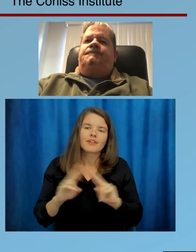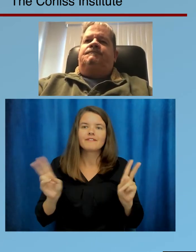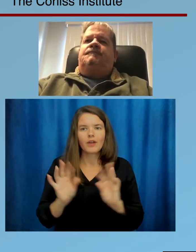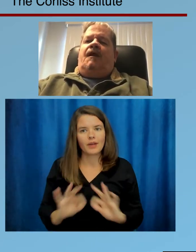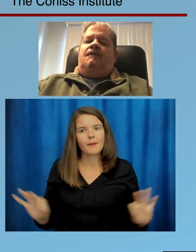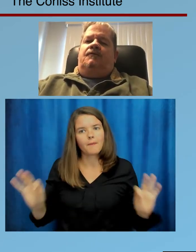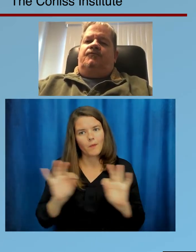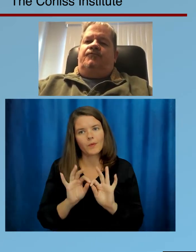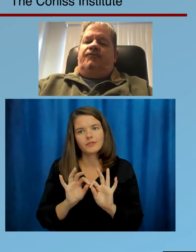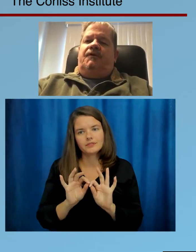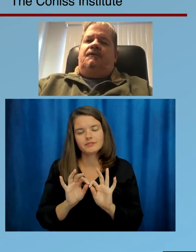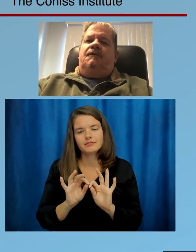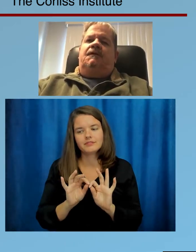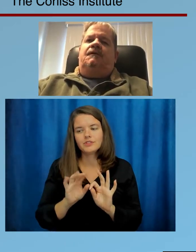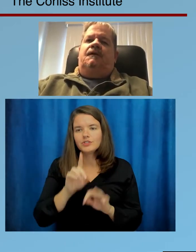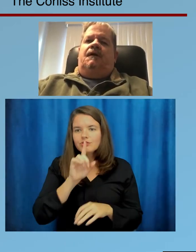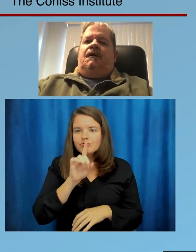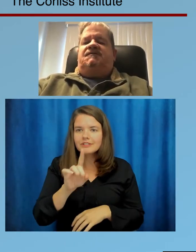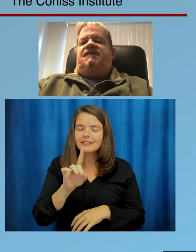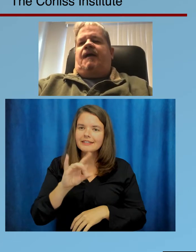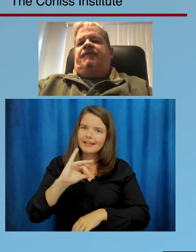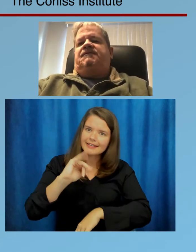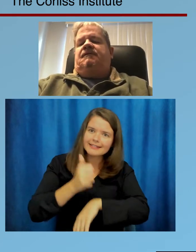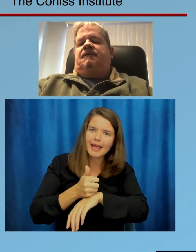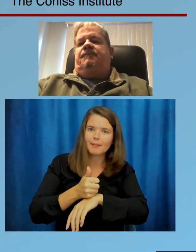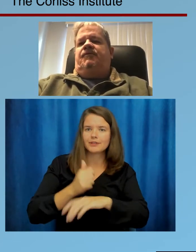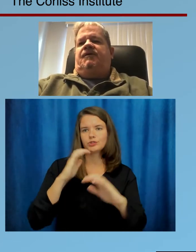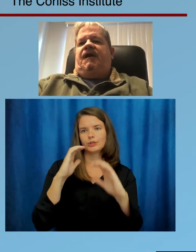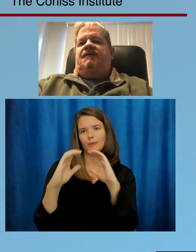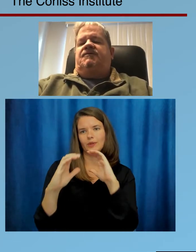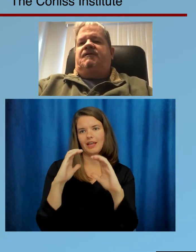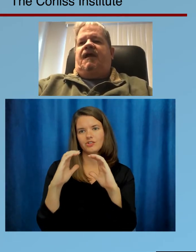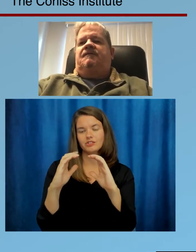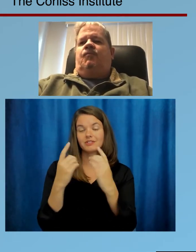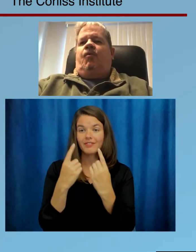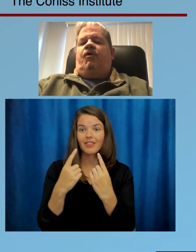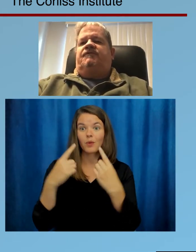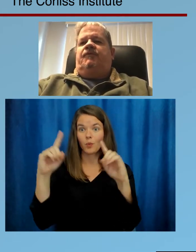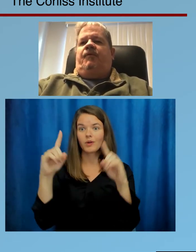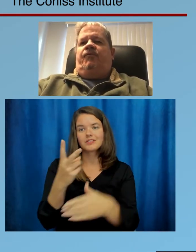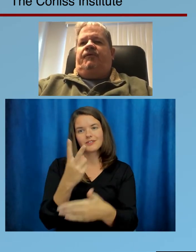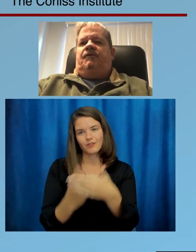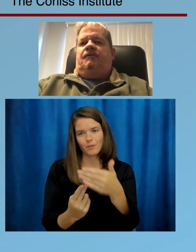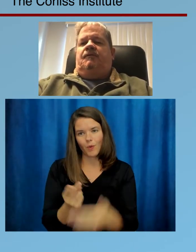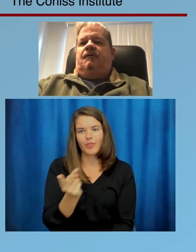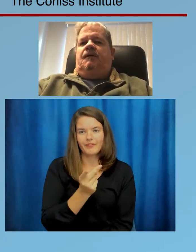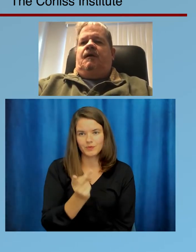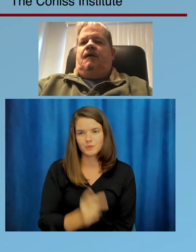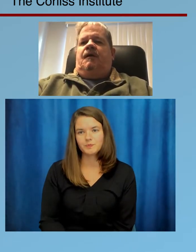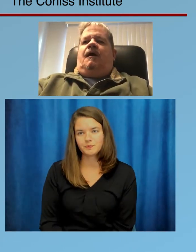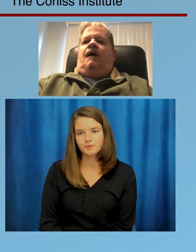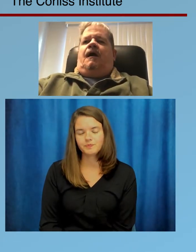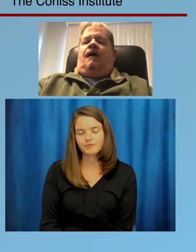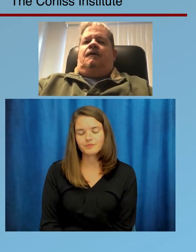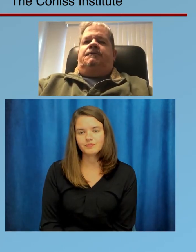important to really establish a communication that works for both of you.